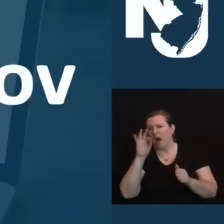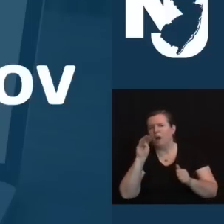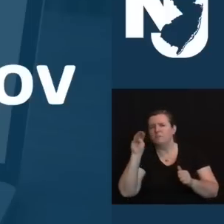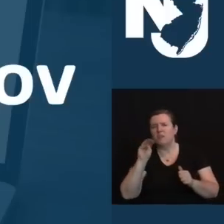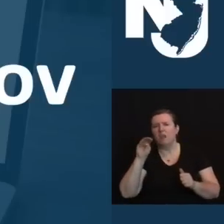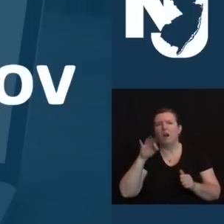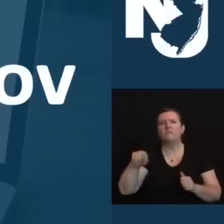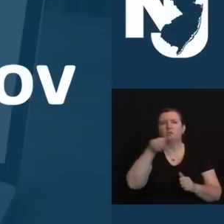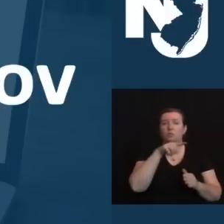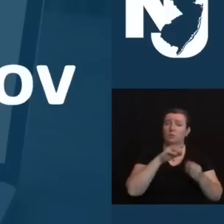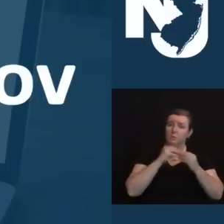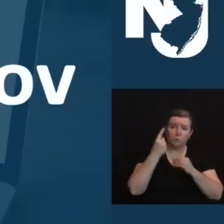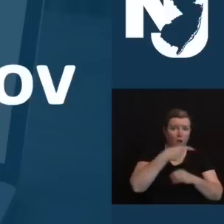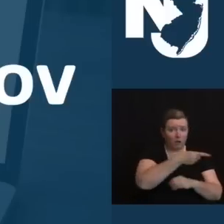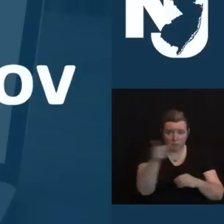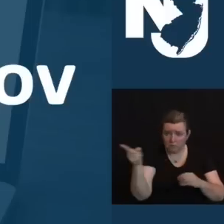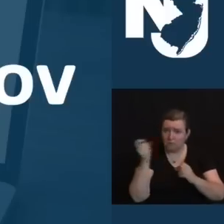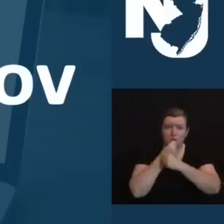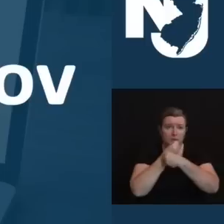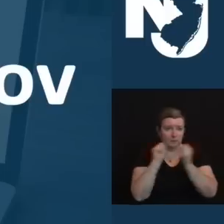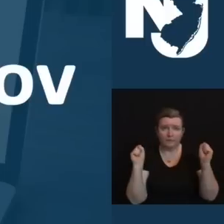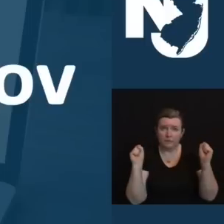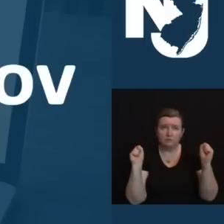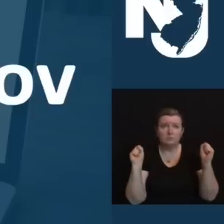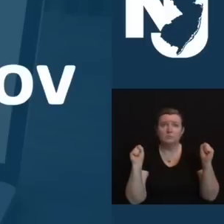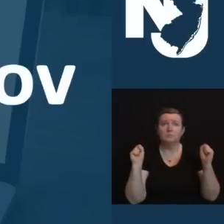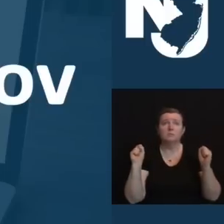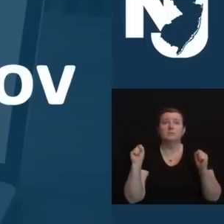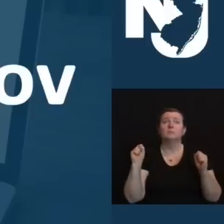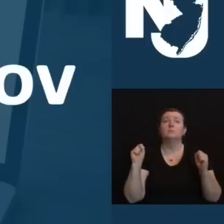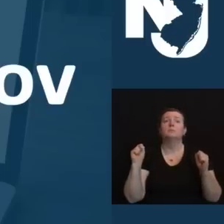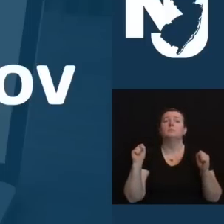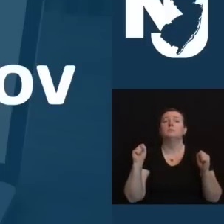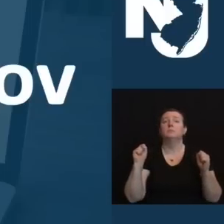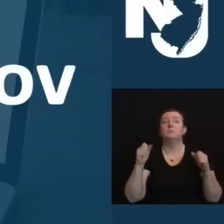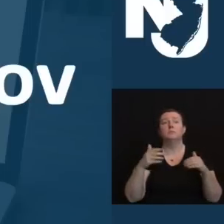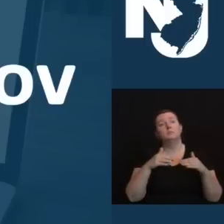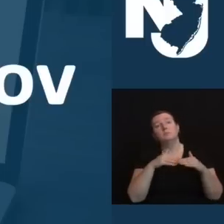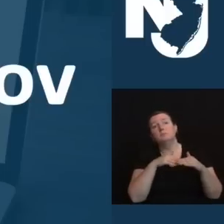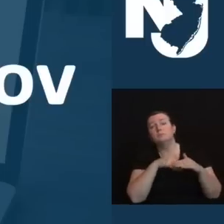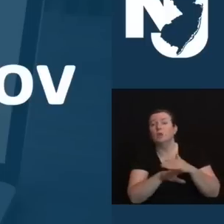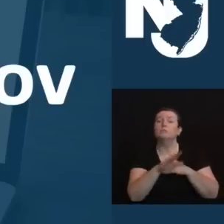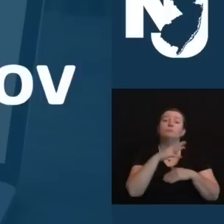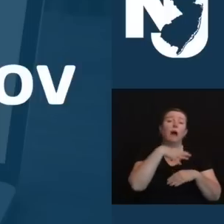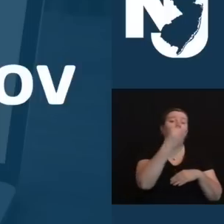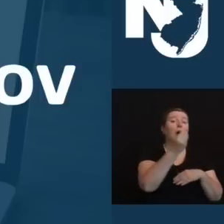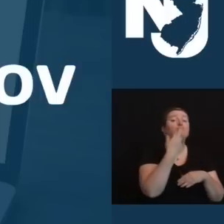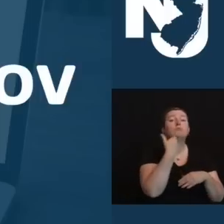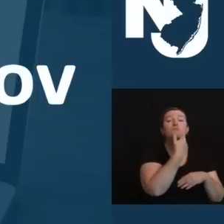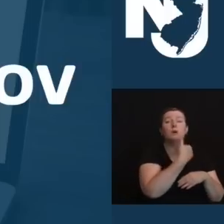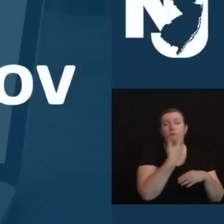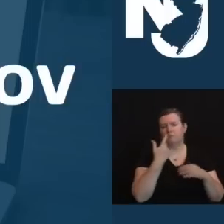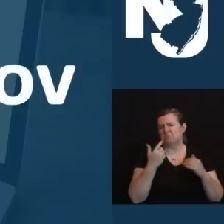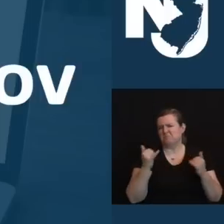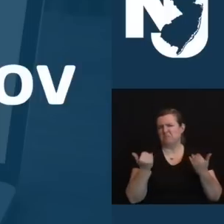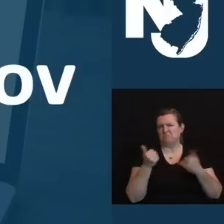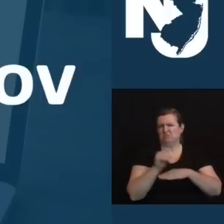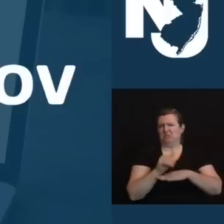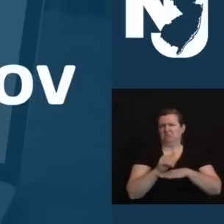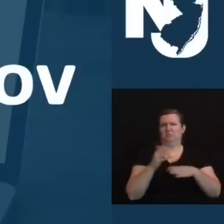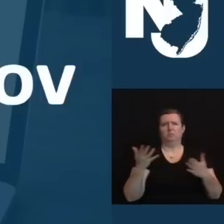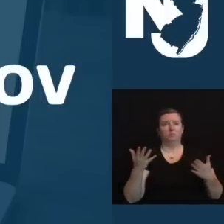paramount. If you're going to be at an outdoor bar or an outdoor restaurant, where I was again last night and had a really